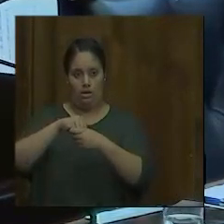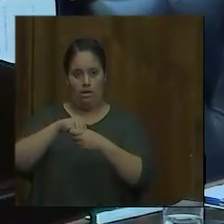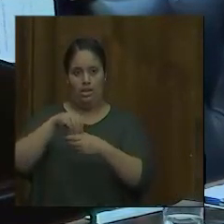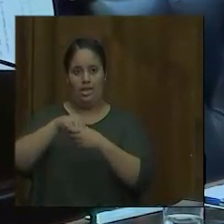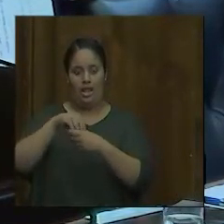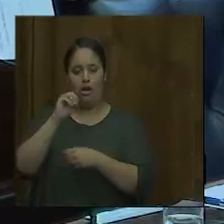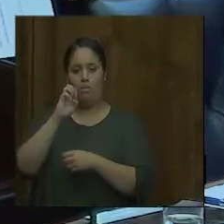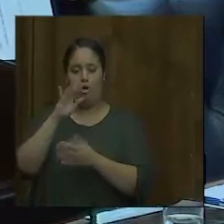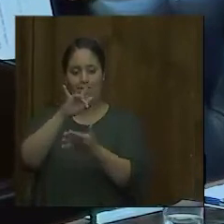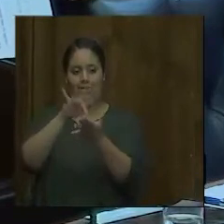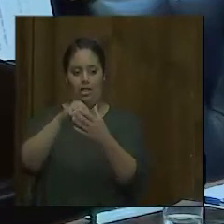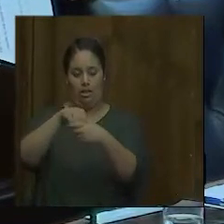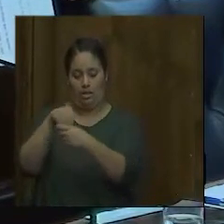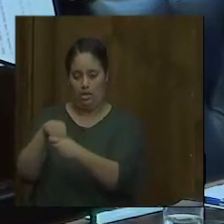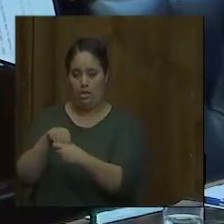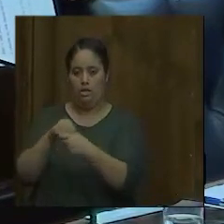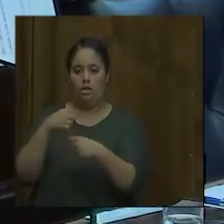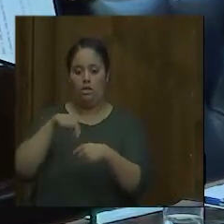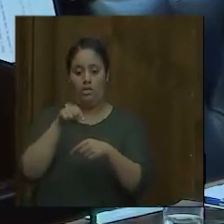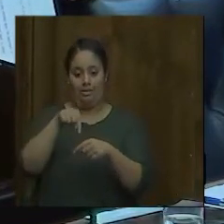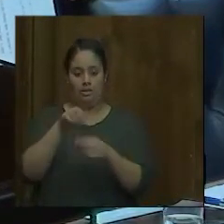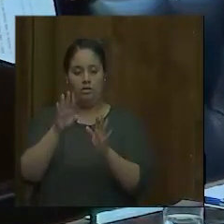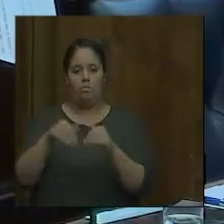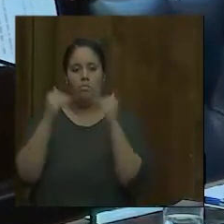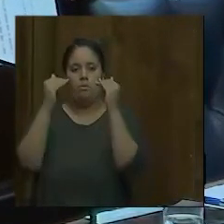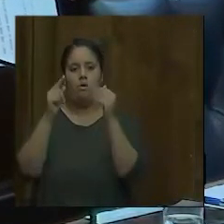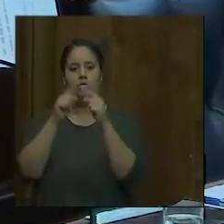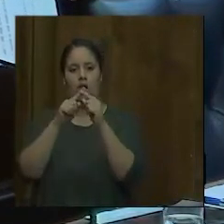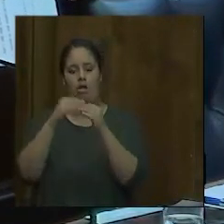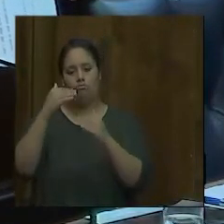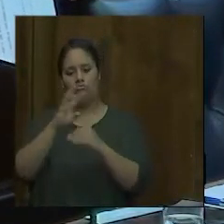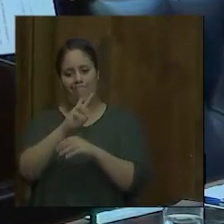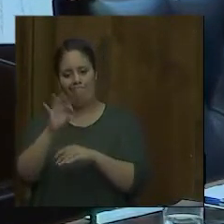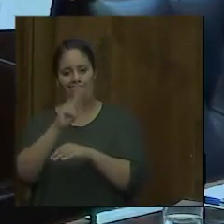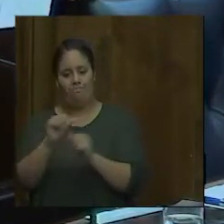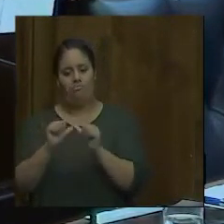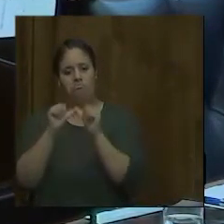MOD centers that promotes regular and sustained